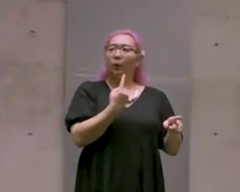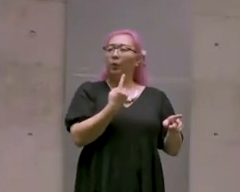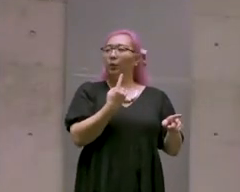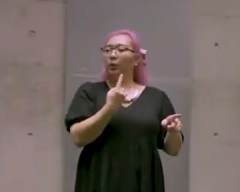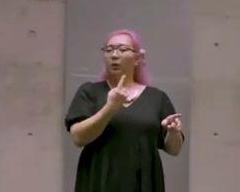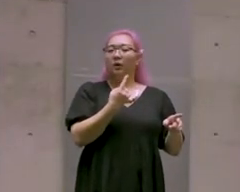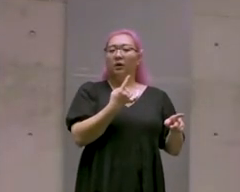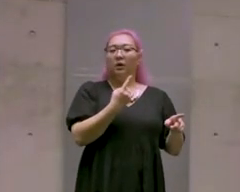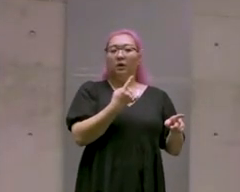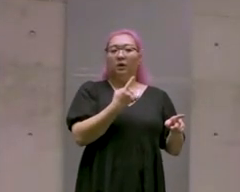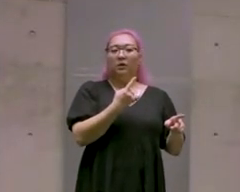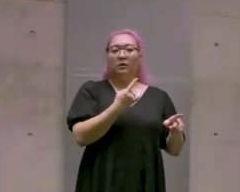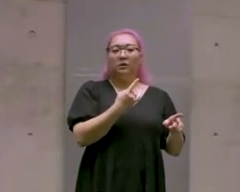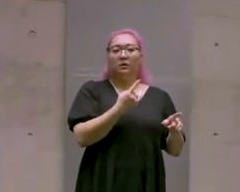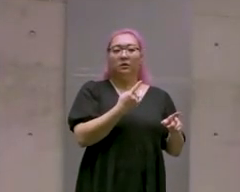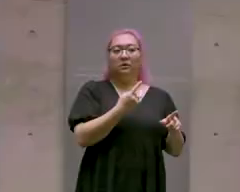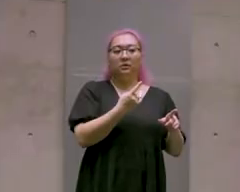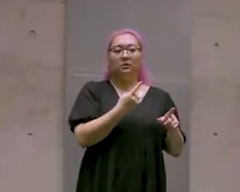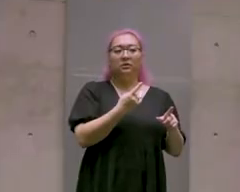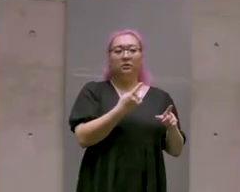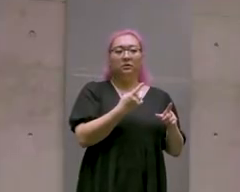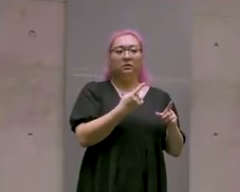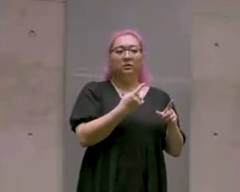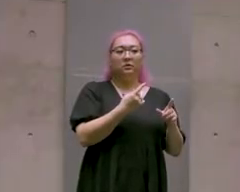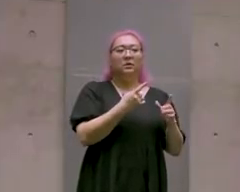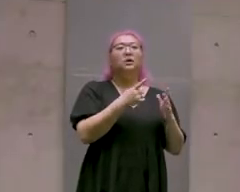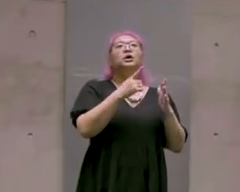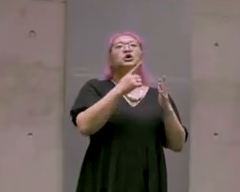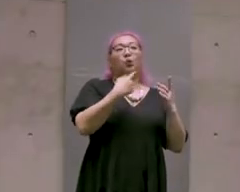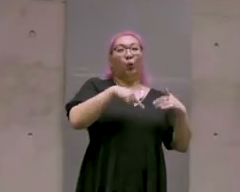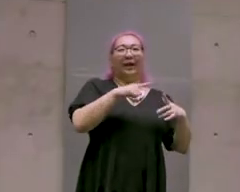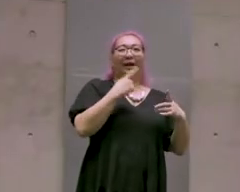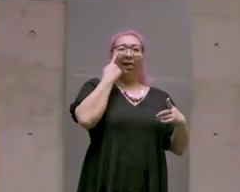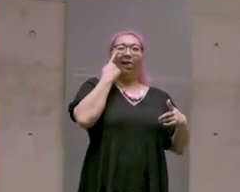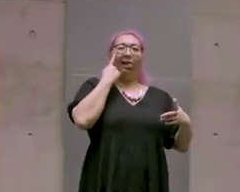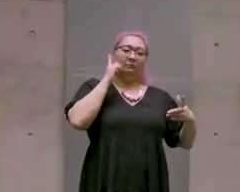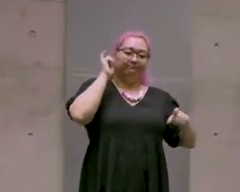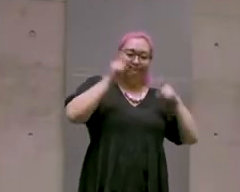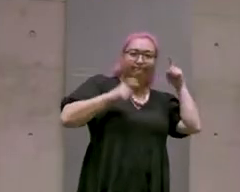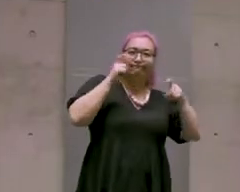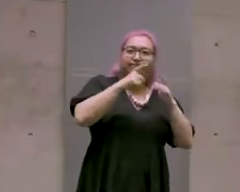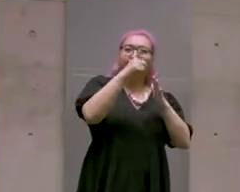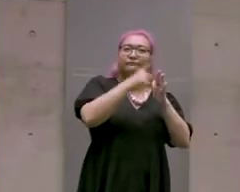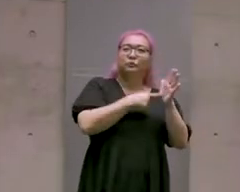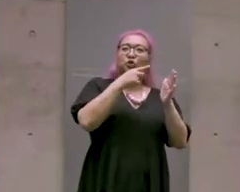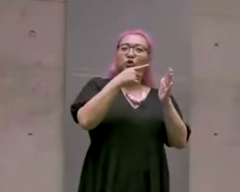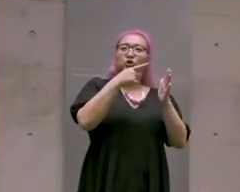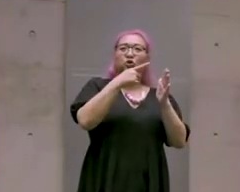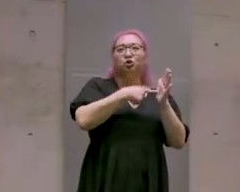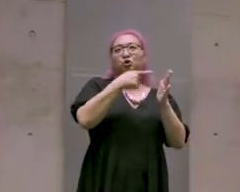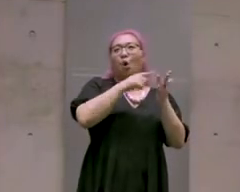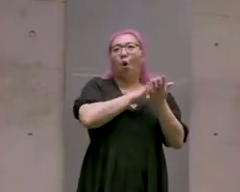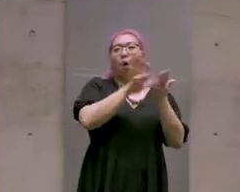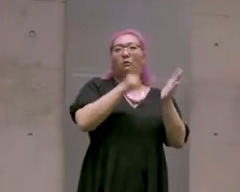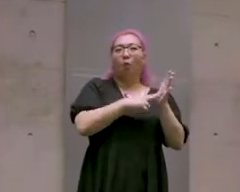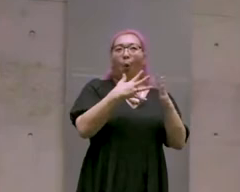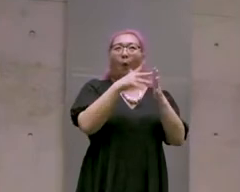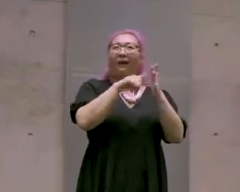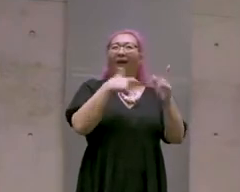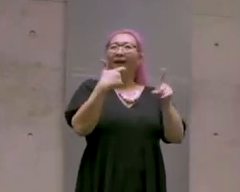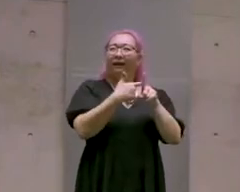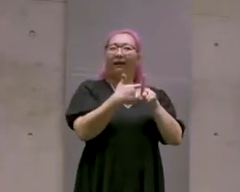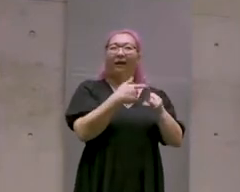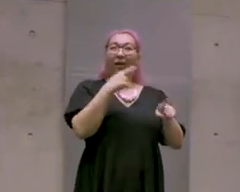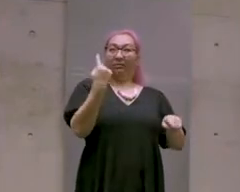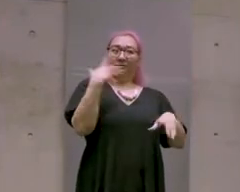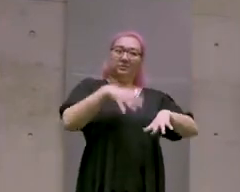contract negotiations and business stuff to kind of go through, and it gave the team something to make while that was going on, because